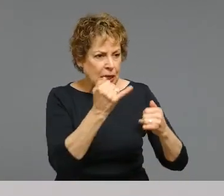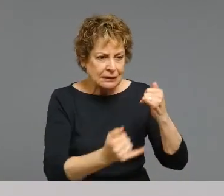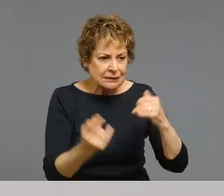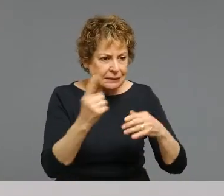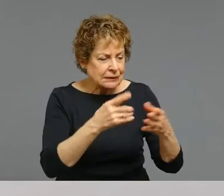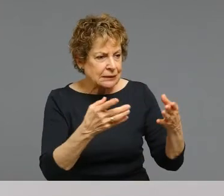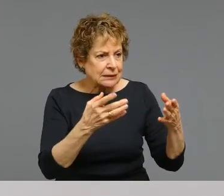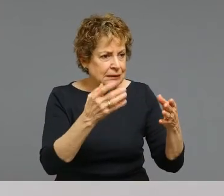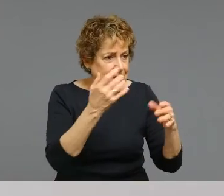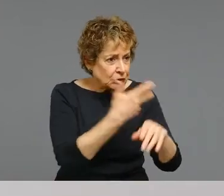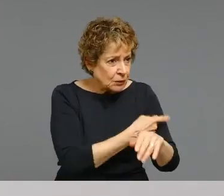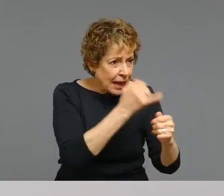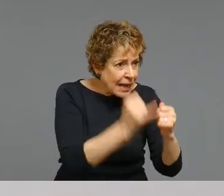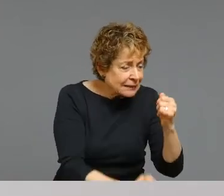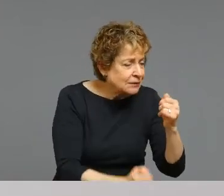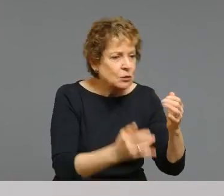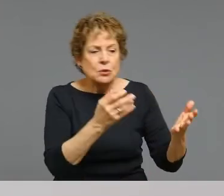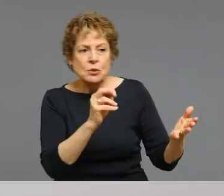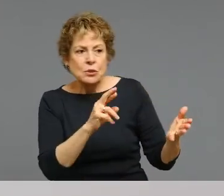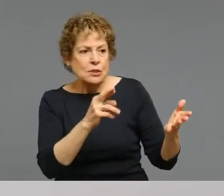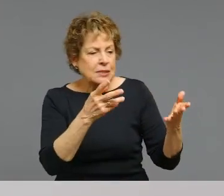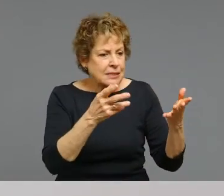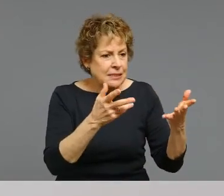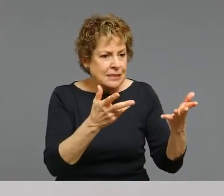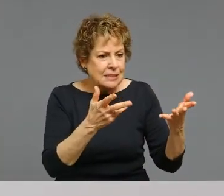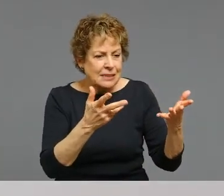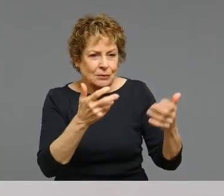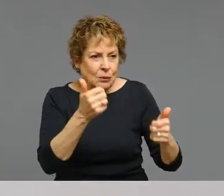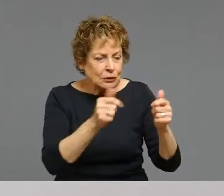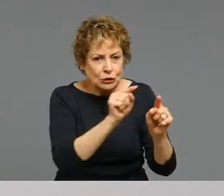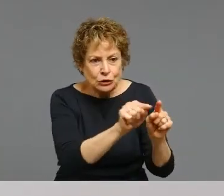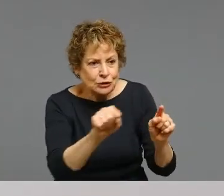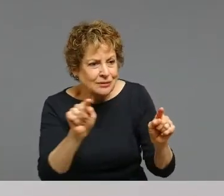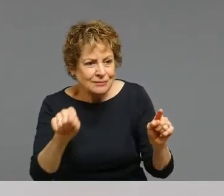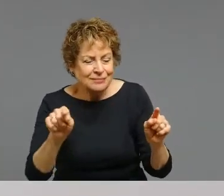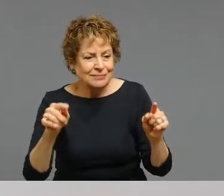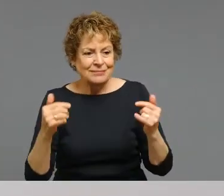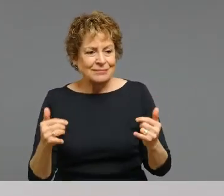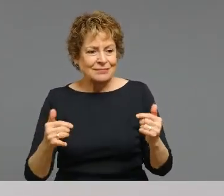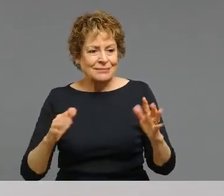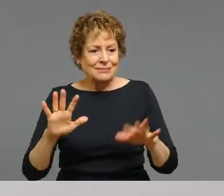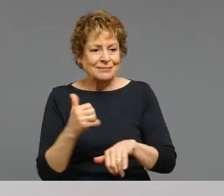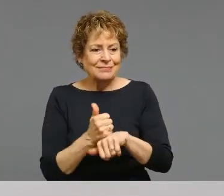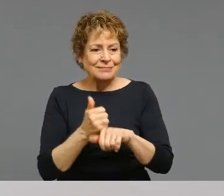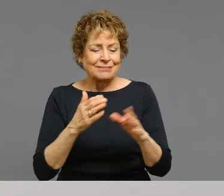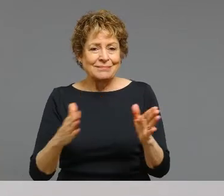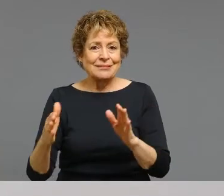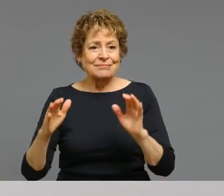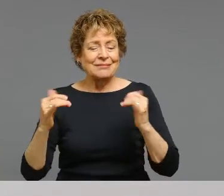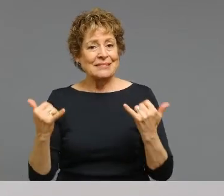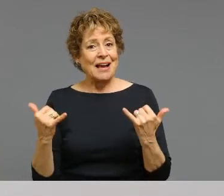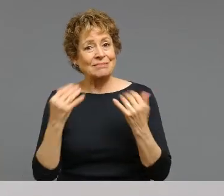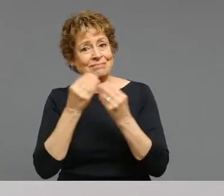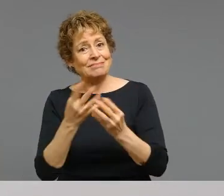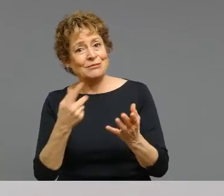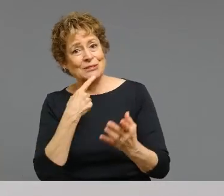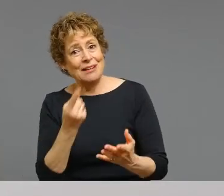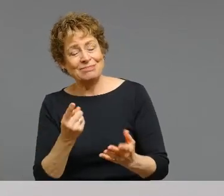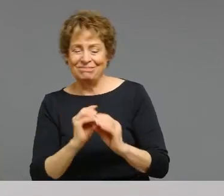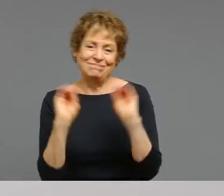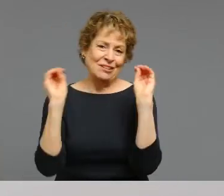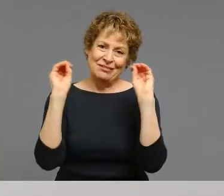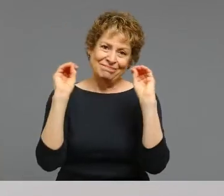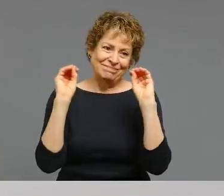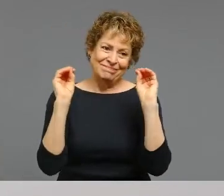all doses, those types of things in the future. But right now we don't have any solid plans. Very well, thank you. Have a great weekend.